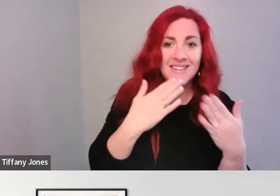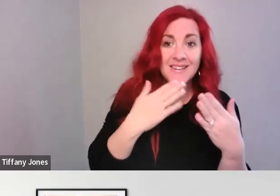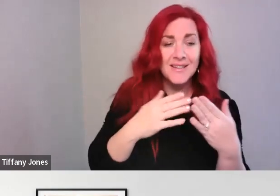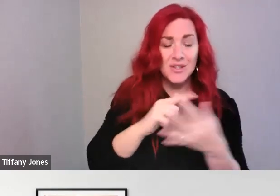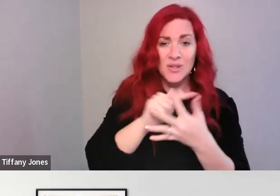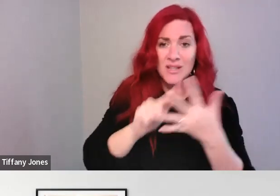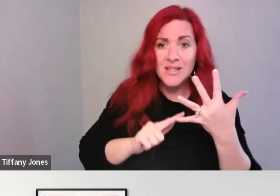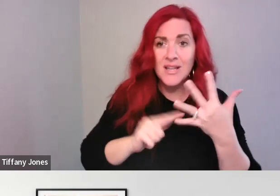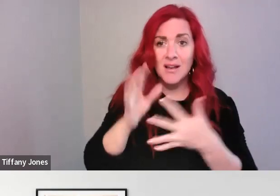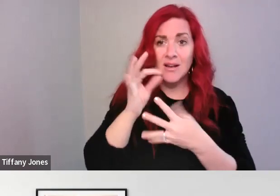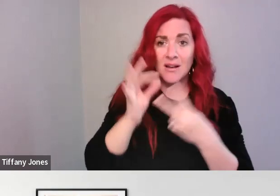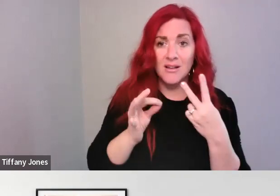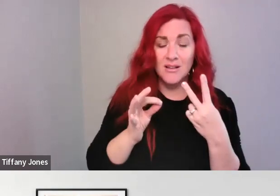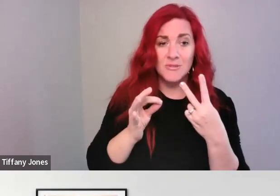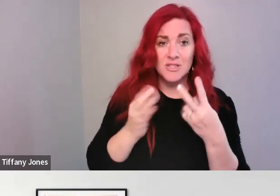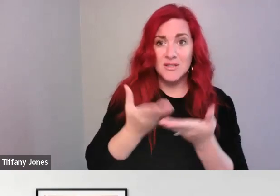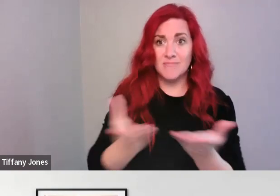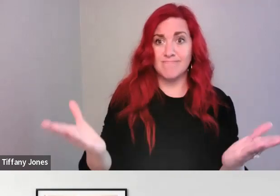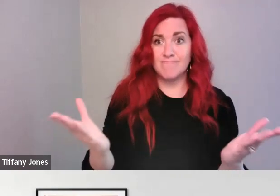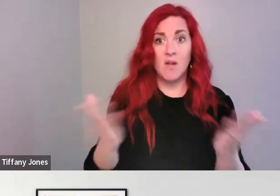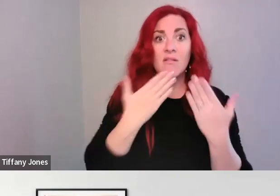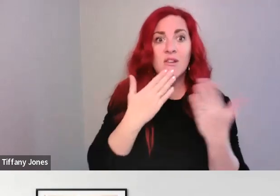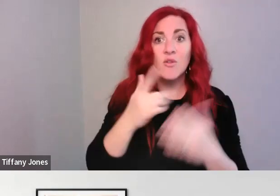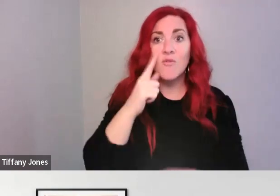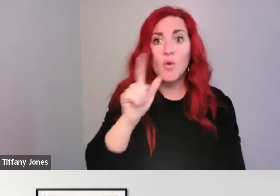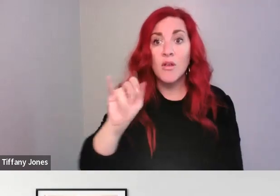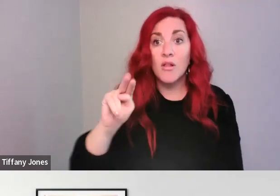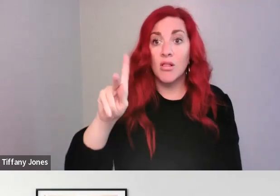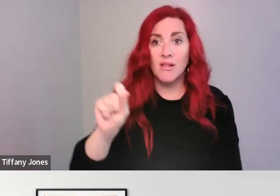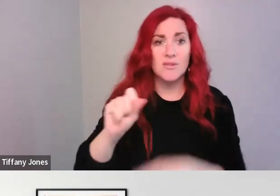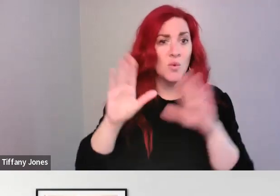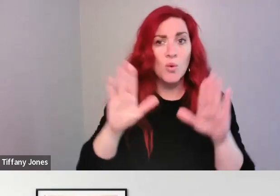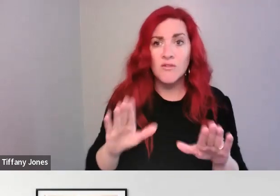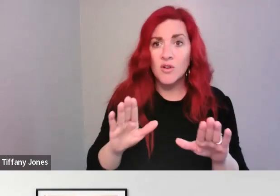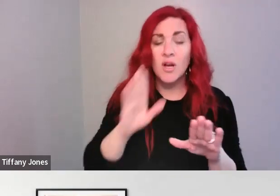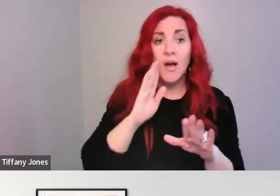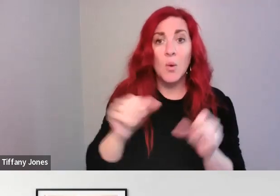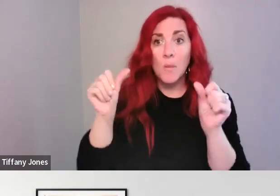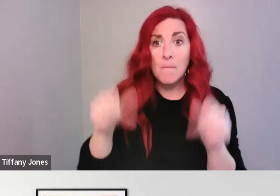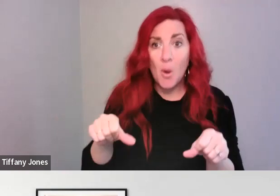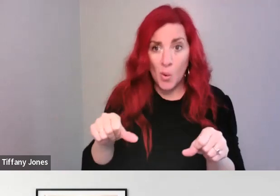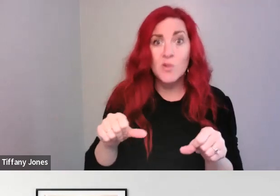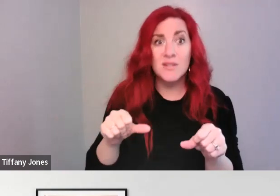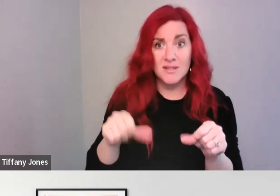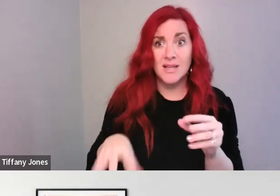options are available. And thank you for those links. Those are wonderful. We will make sure those get posted to that as well for those who are not able to